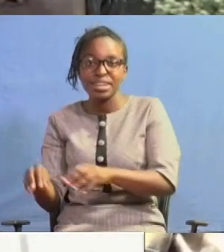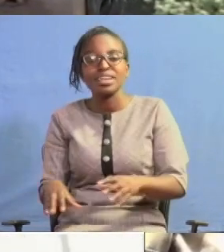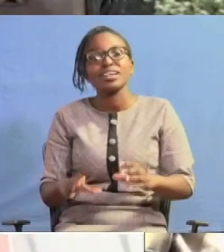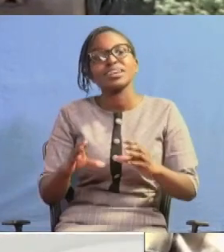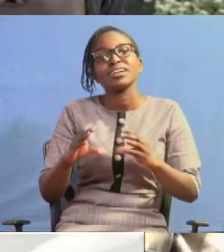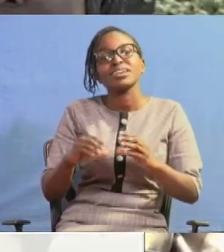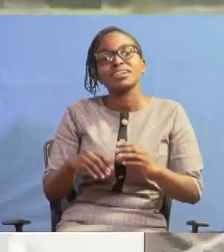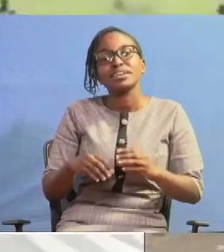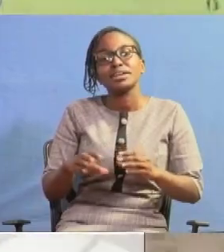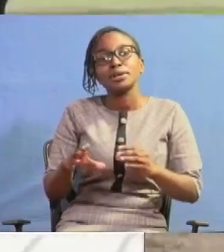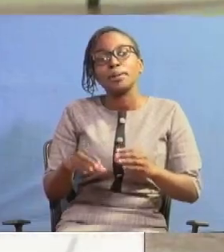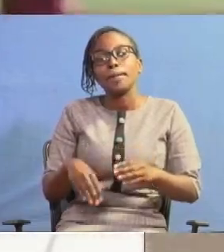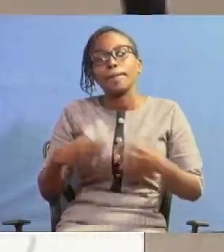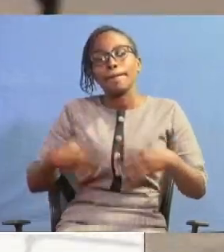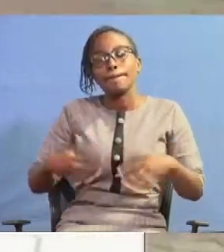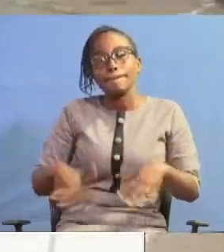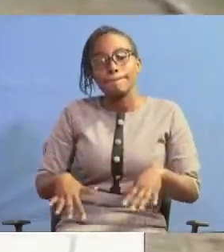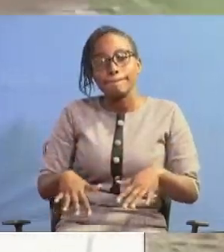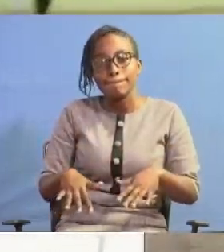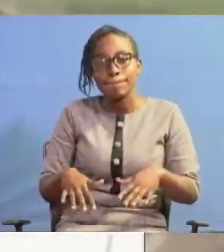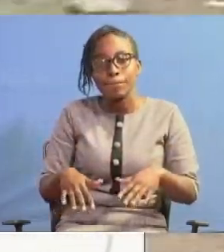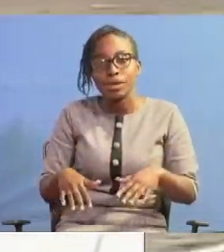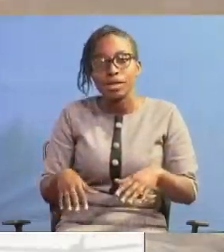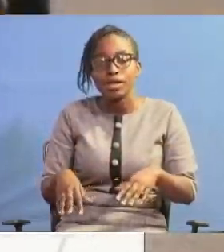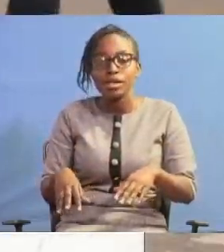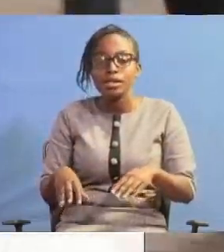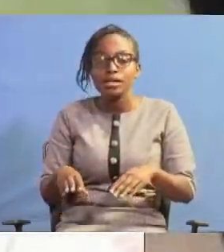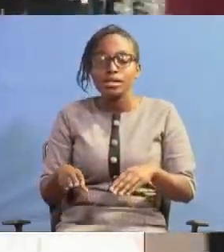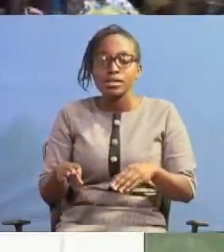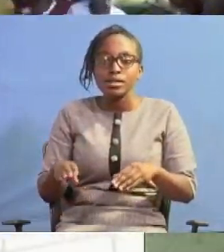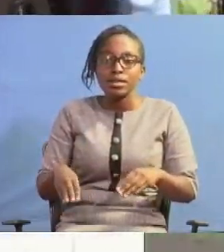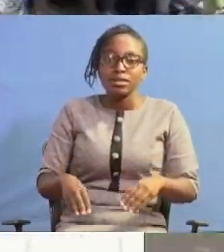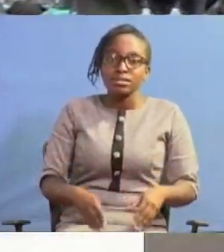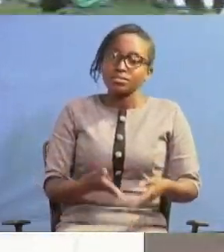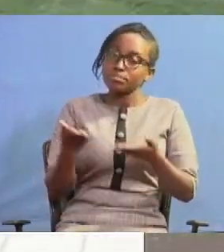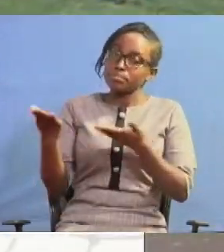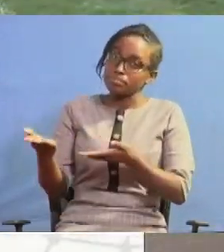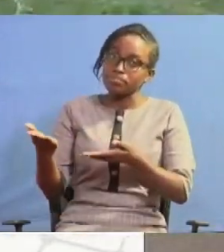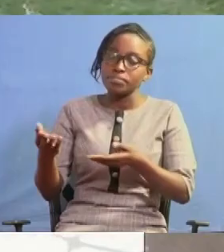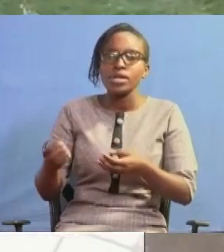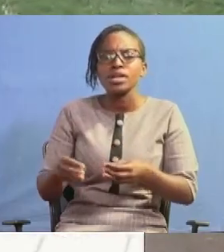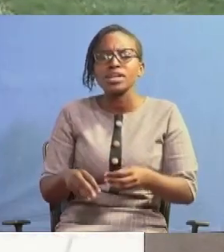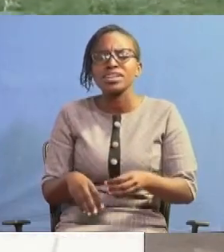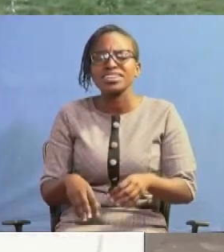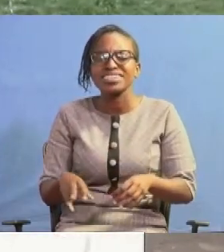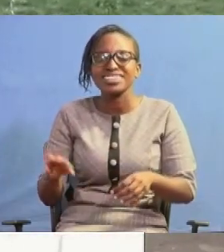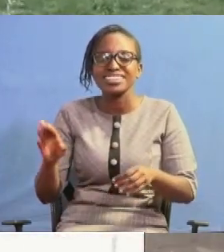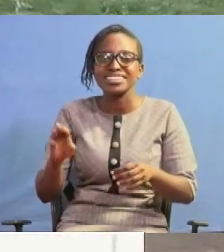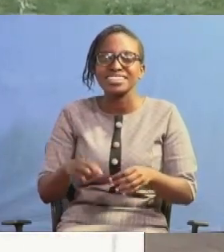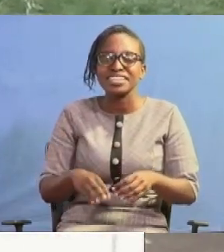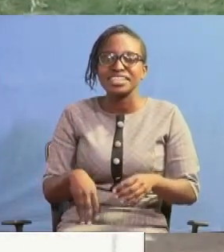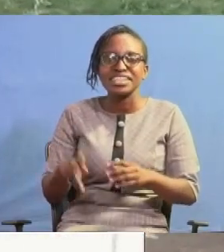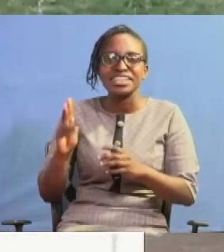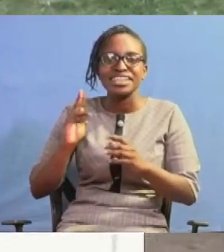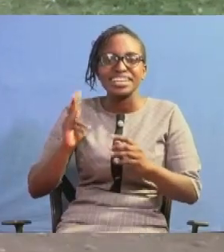criteria and nothing else. Benjamin Wanjohi, a resident from Kirinyaga County, observed that majority of young men